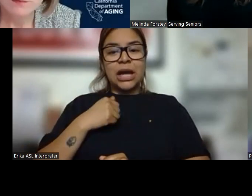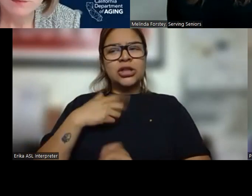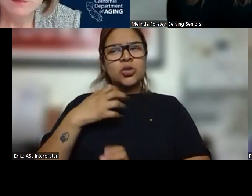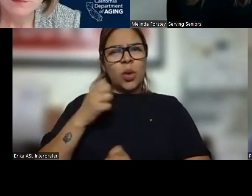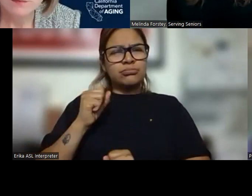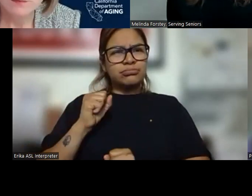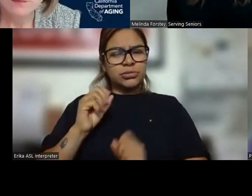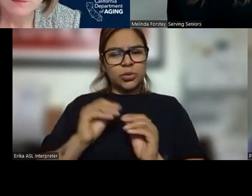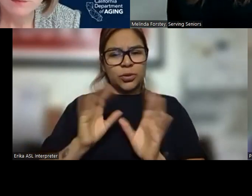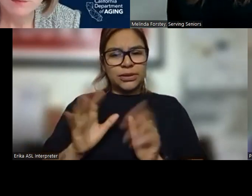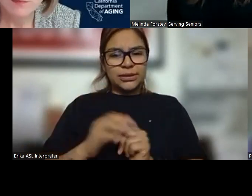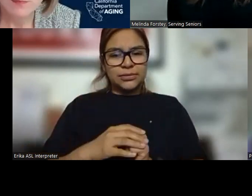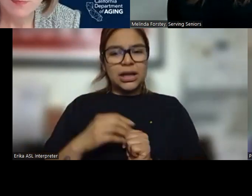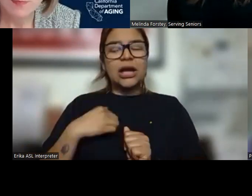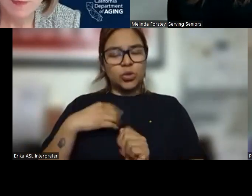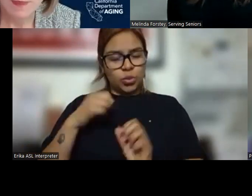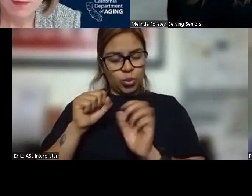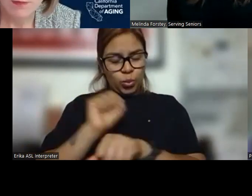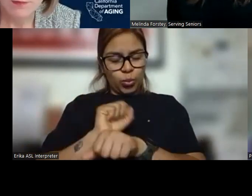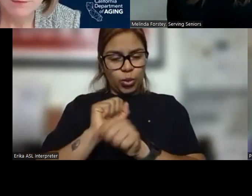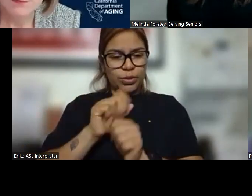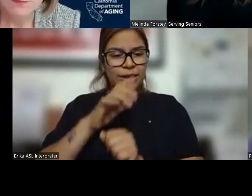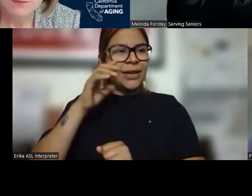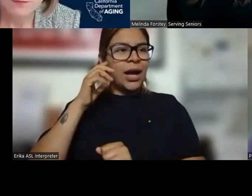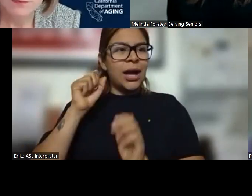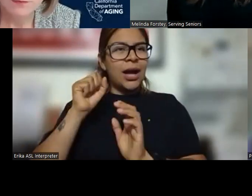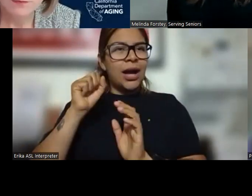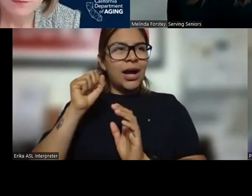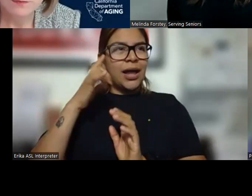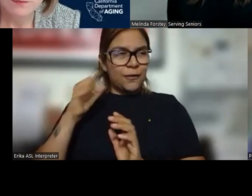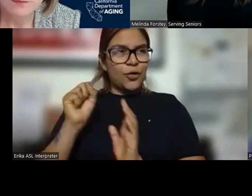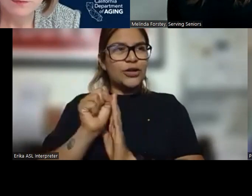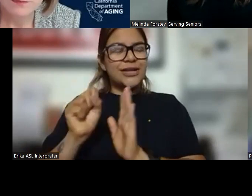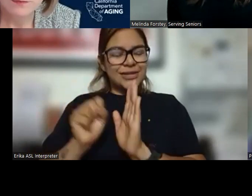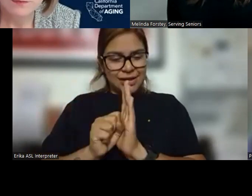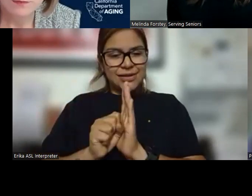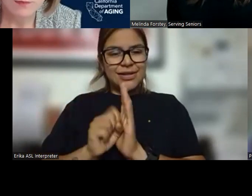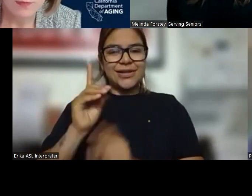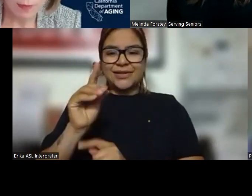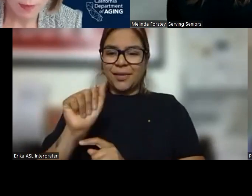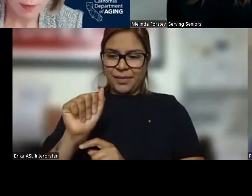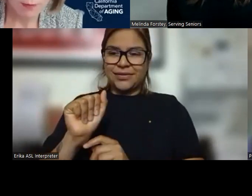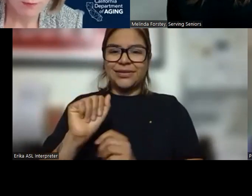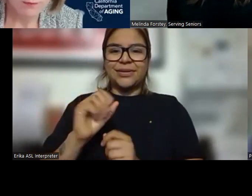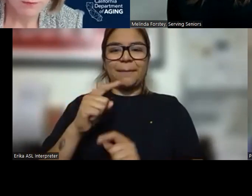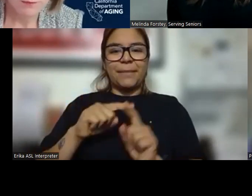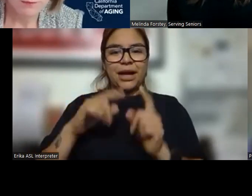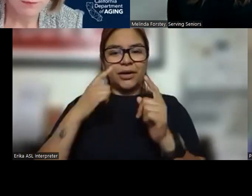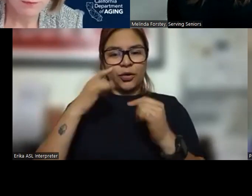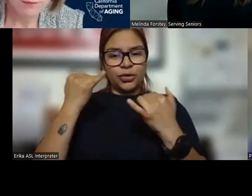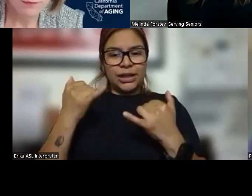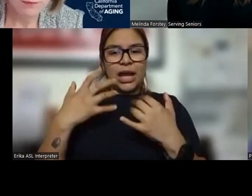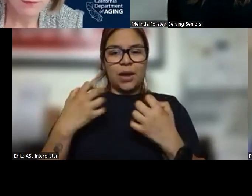day job, I do work for the State Council on Developmental Disabilities at the regional office. But however, again, I'm here as myself. It's great to be with